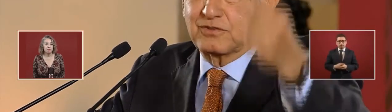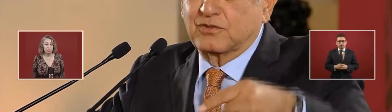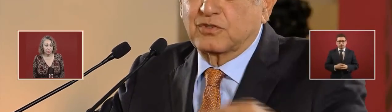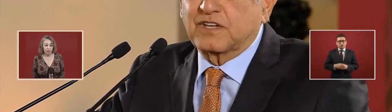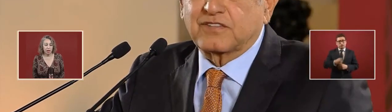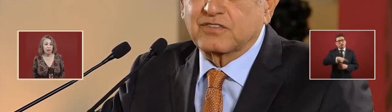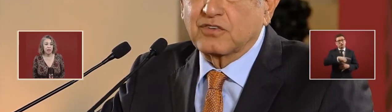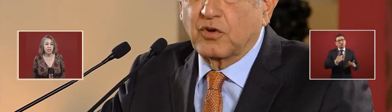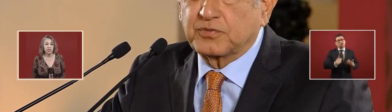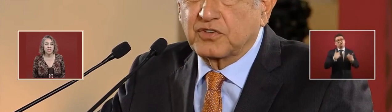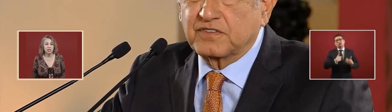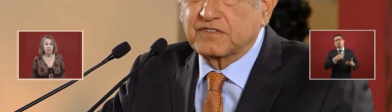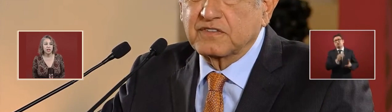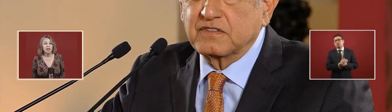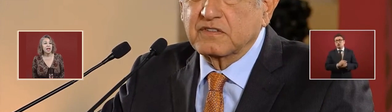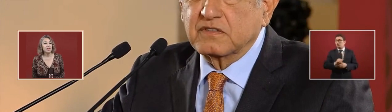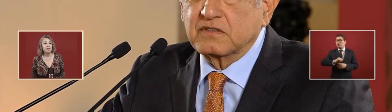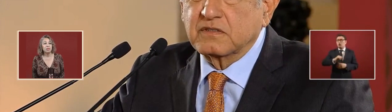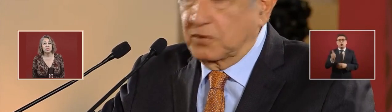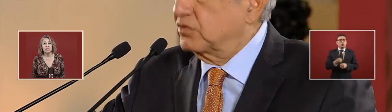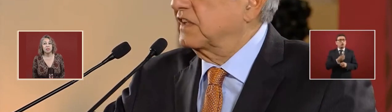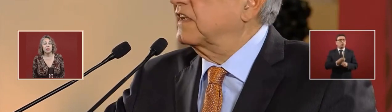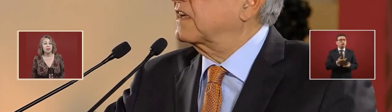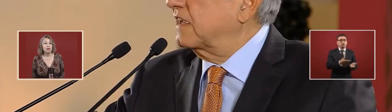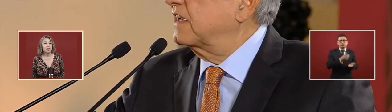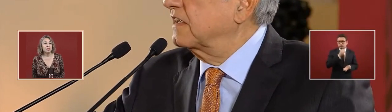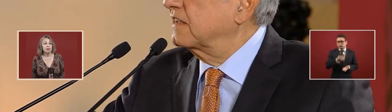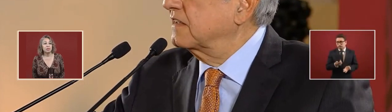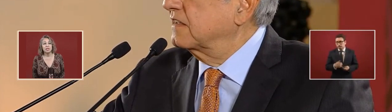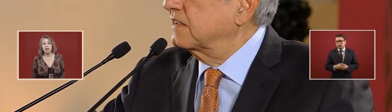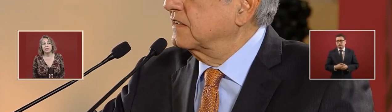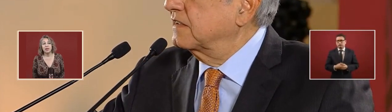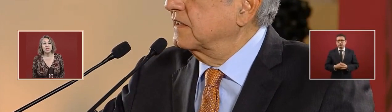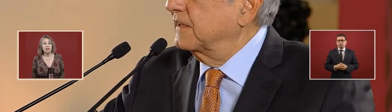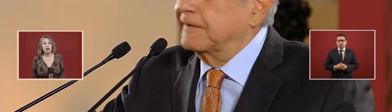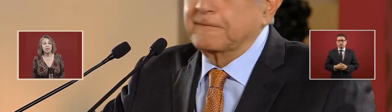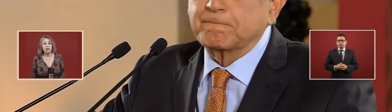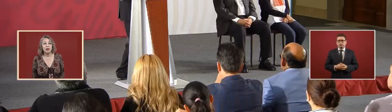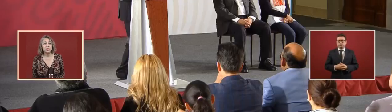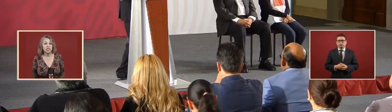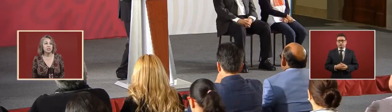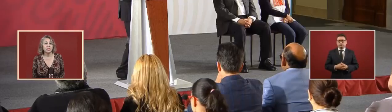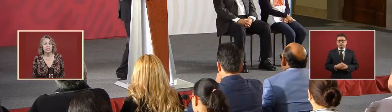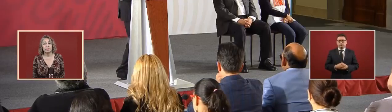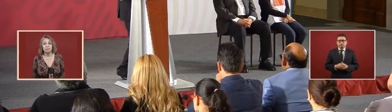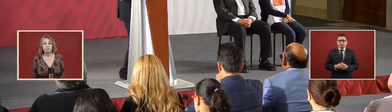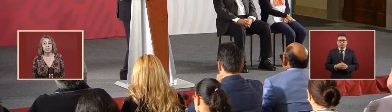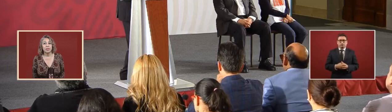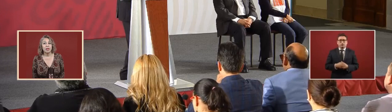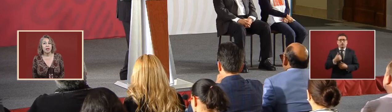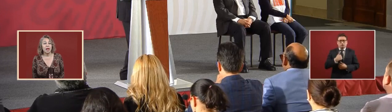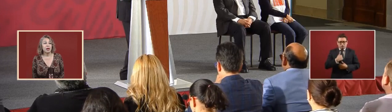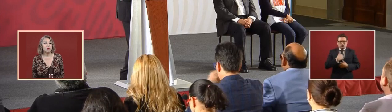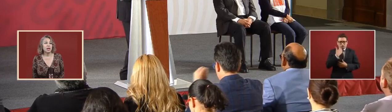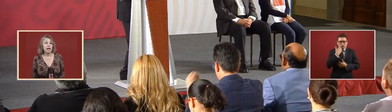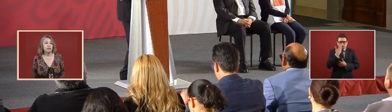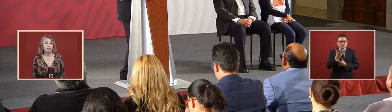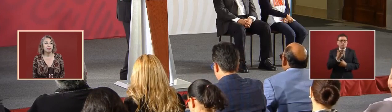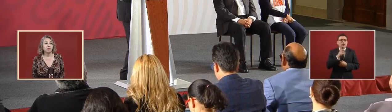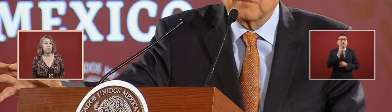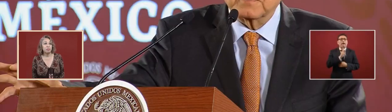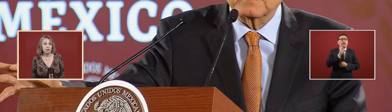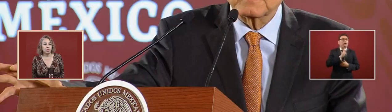them education. Opciones. And there was, me gustaría que there was not even any other options. Se indagara I would